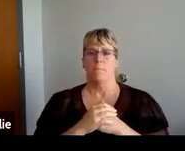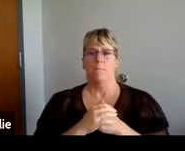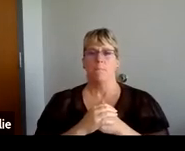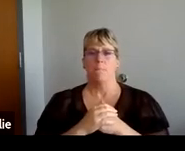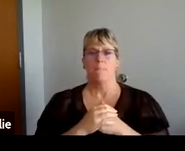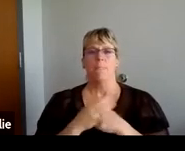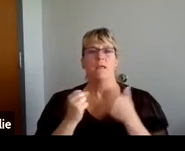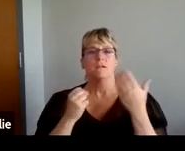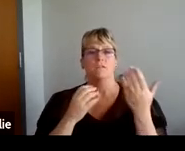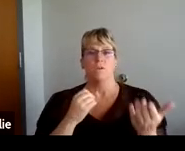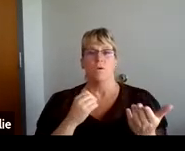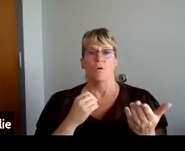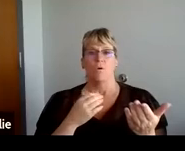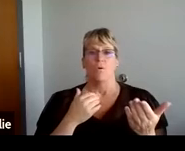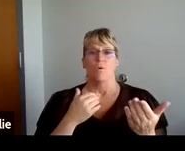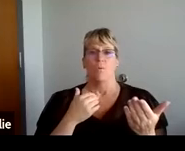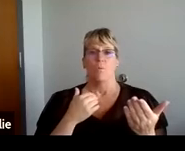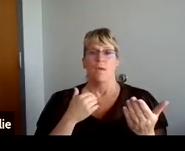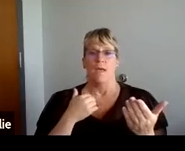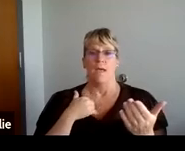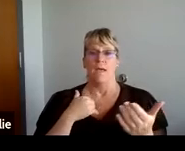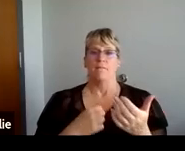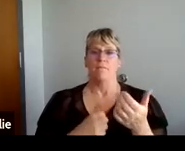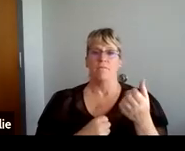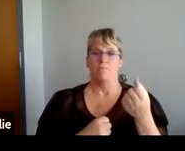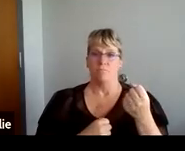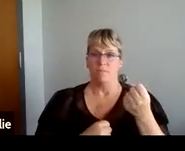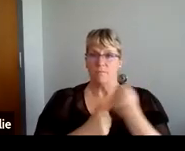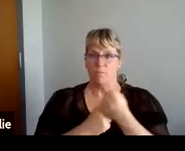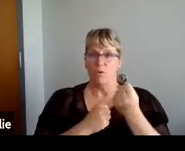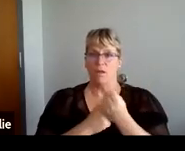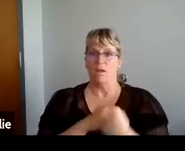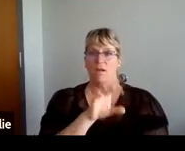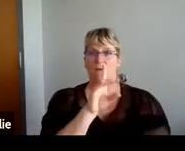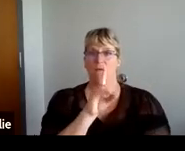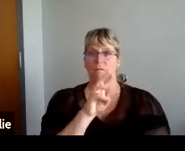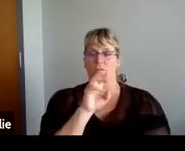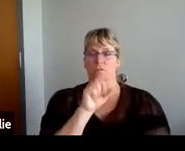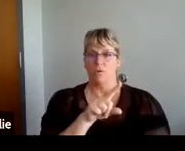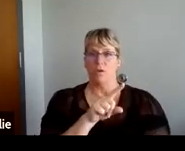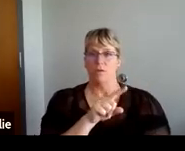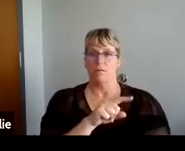So we have the reinforcing effects of the drug, like I talked about, that robust